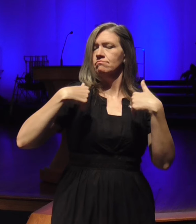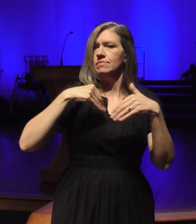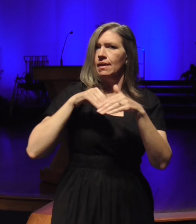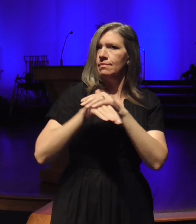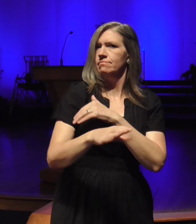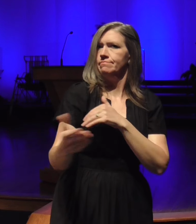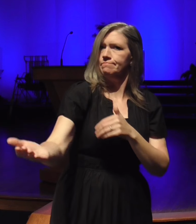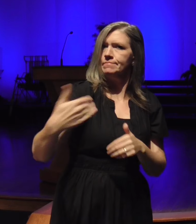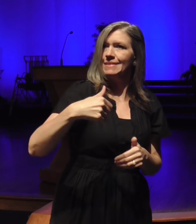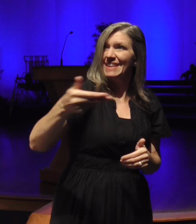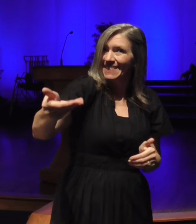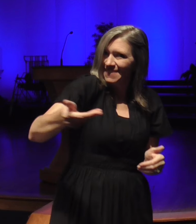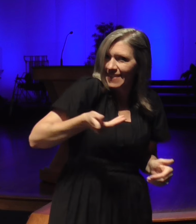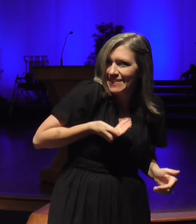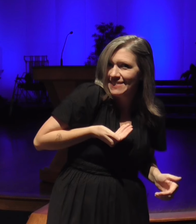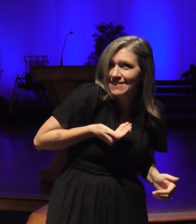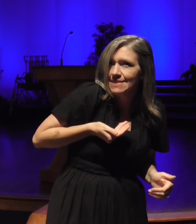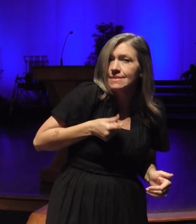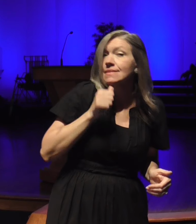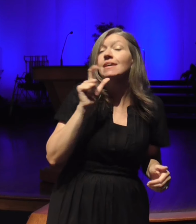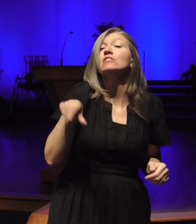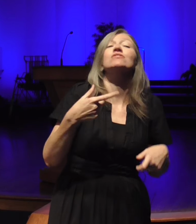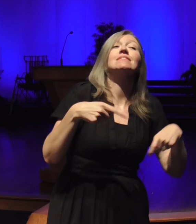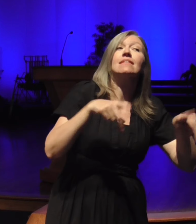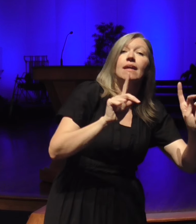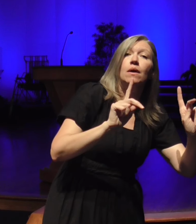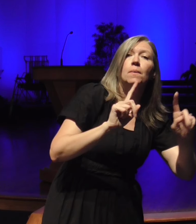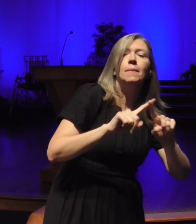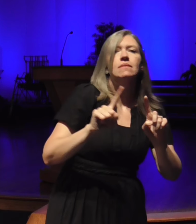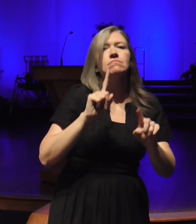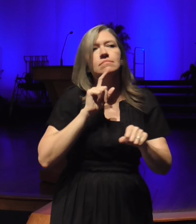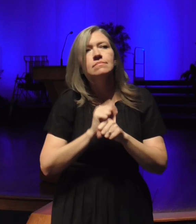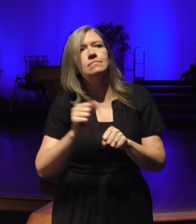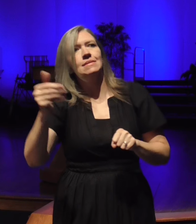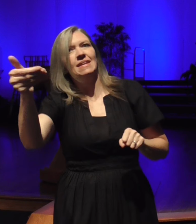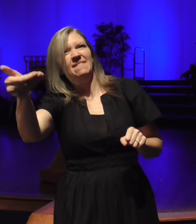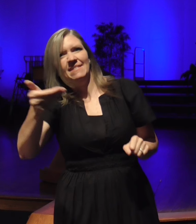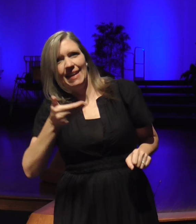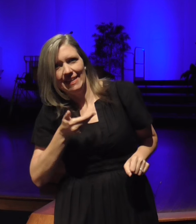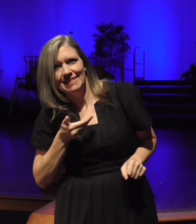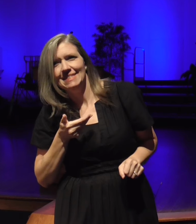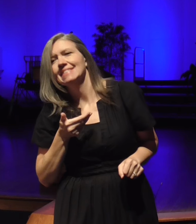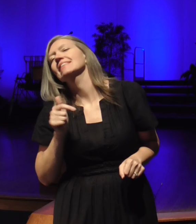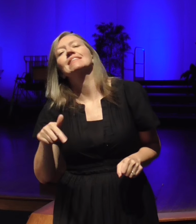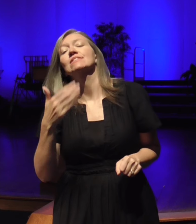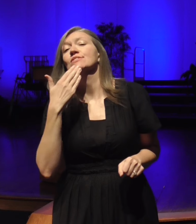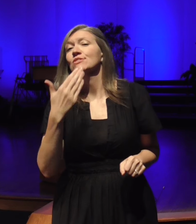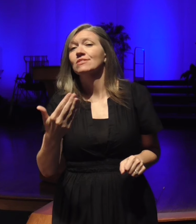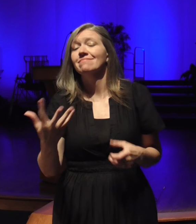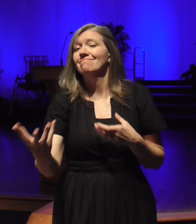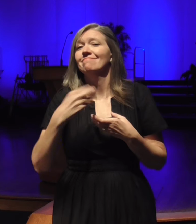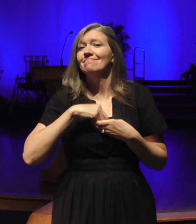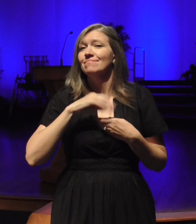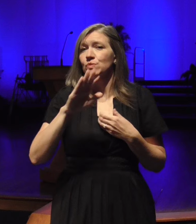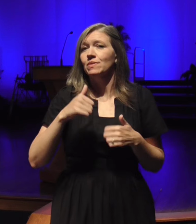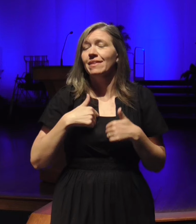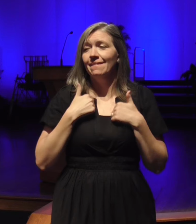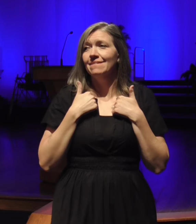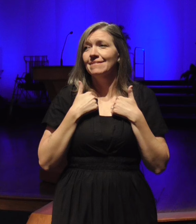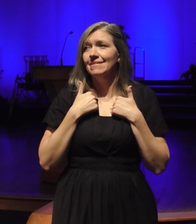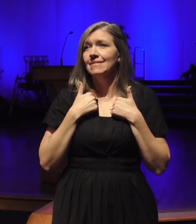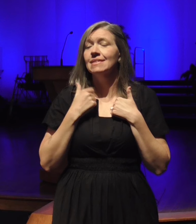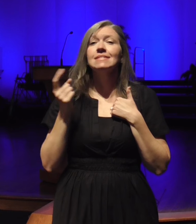and right now? Would you be willing to welcome it in? Would you be willing to invite it in? Not